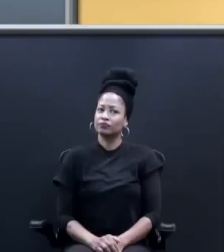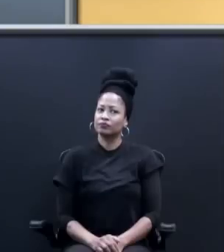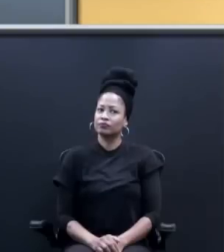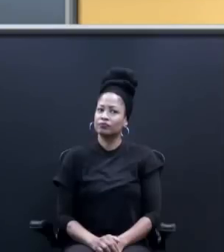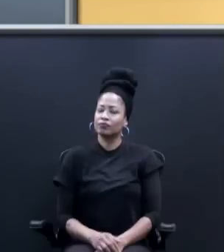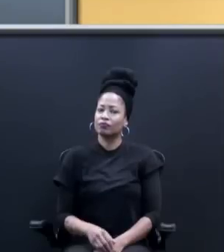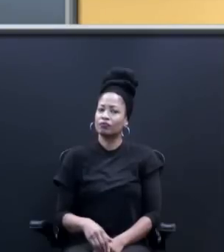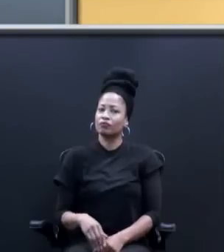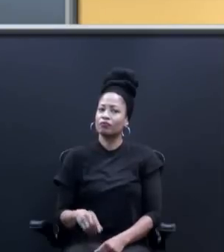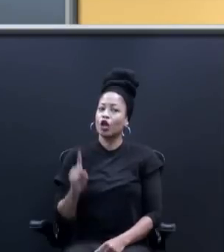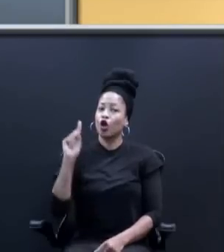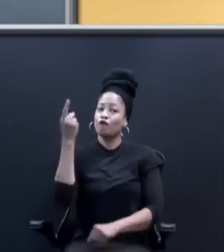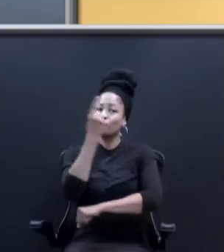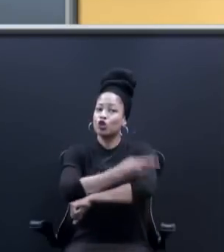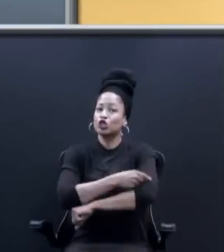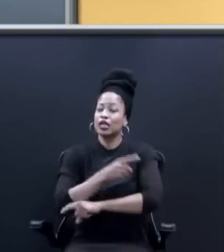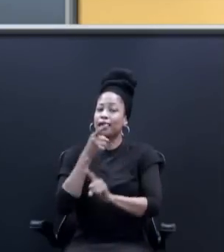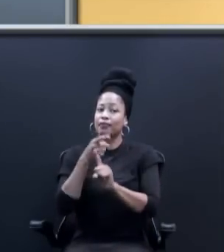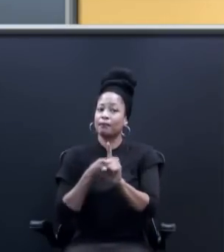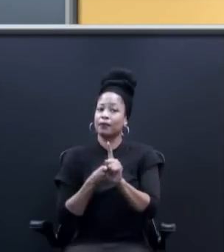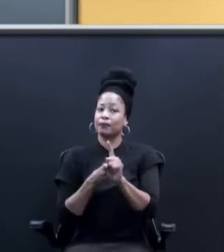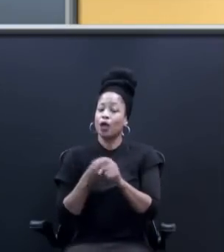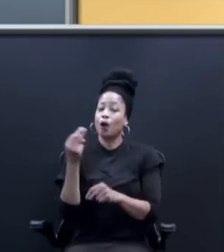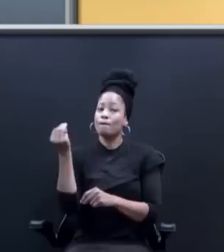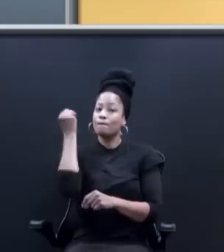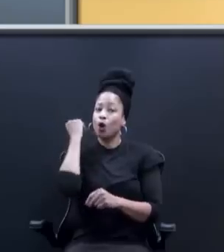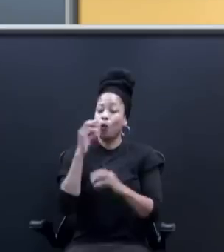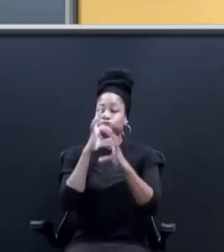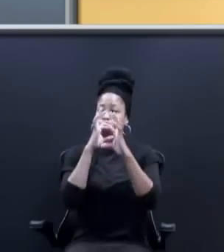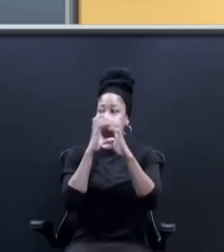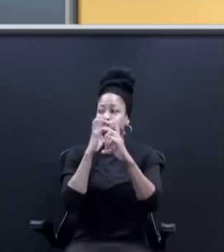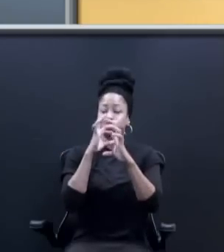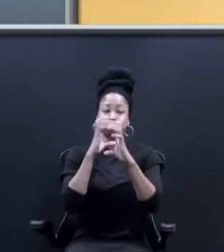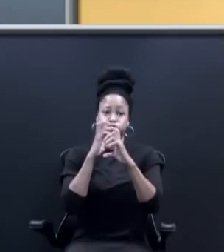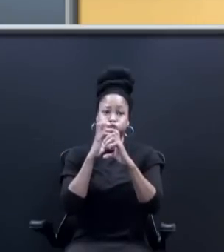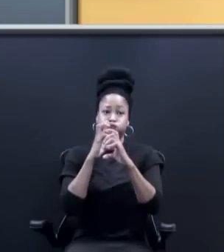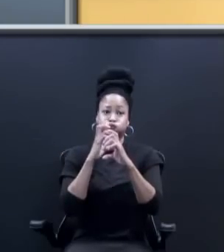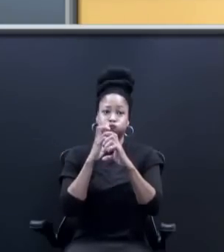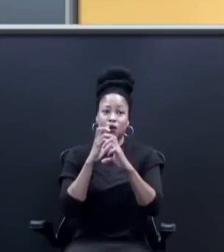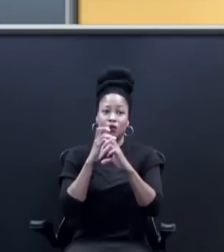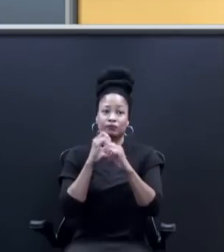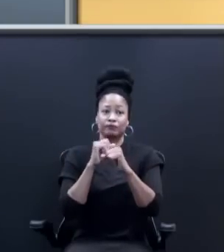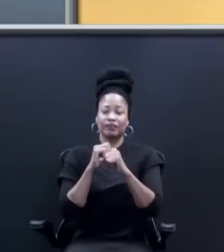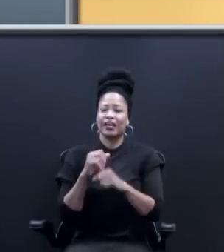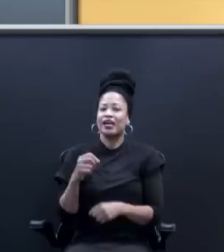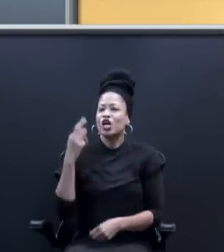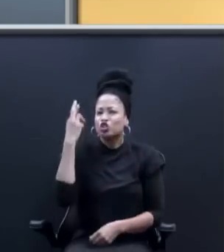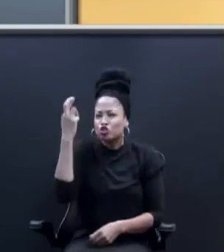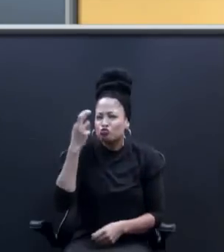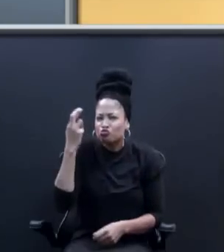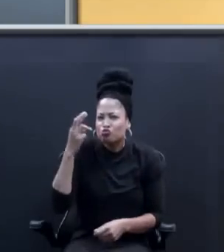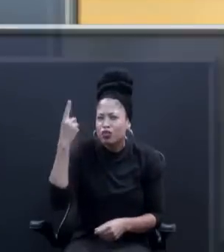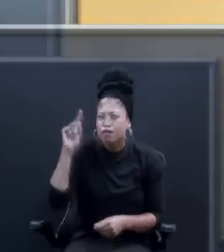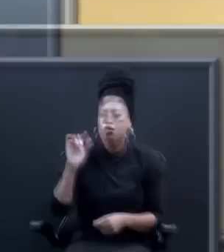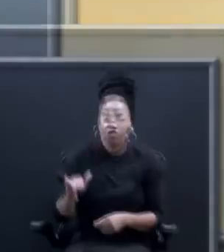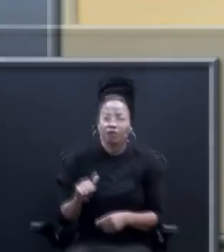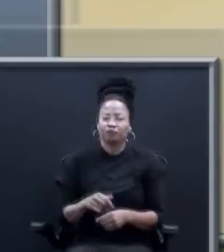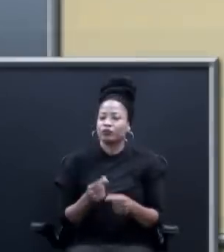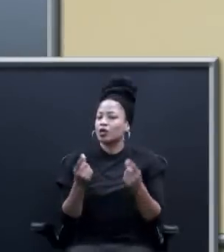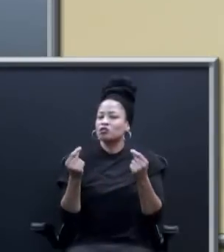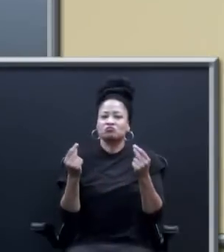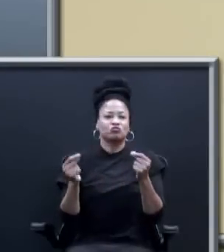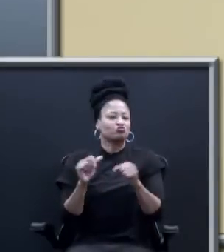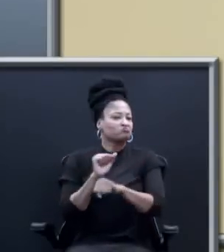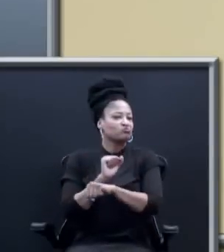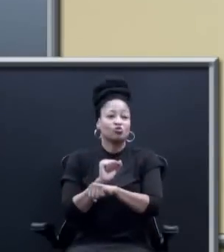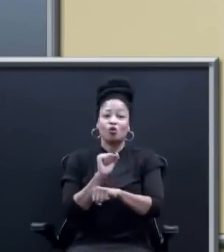On the first day of the month, memorial of the blowing of trumpets. That have a reason for that. Go ahead and read. You shall do no